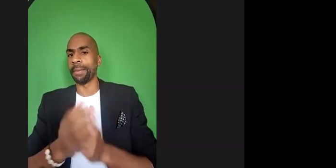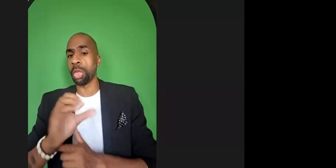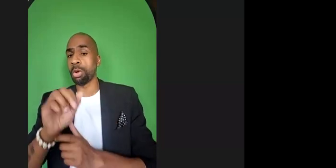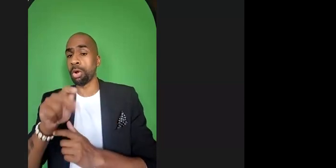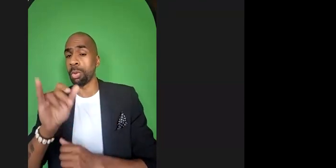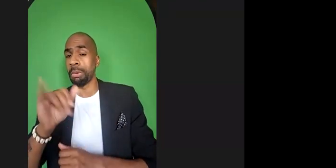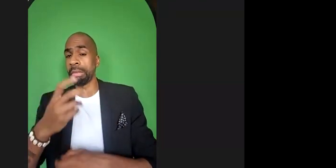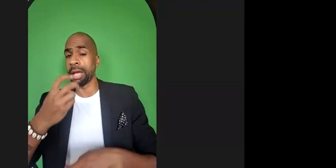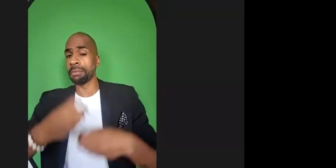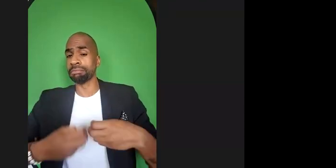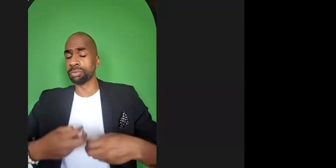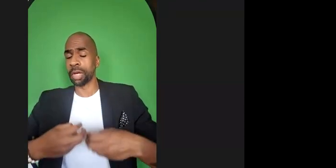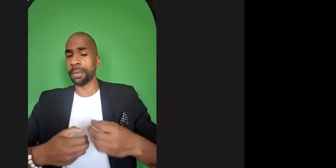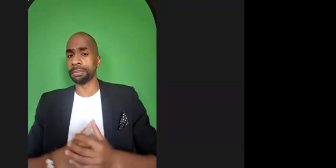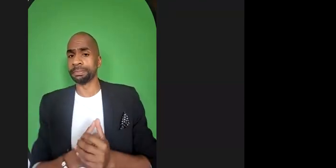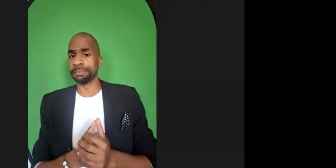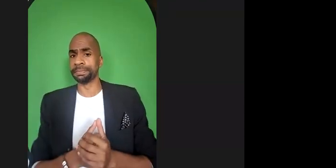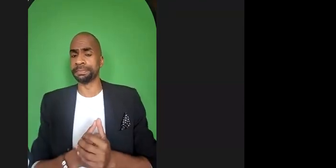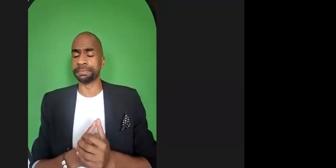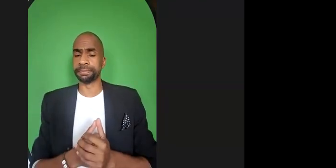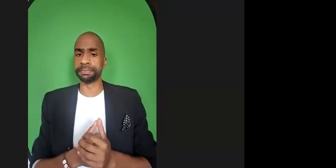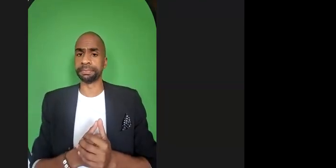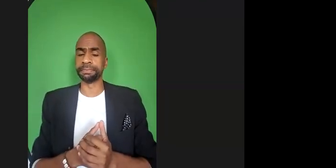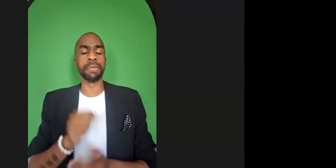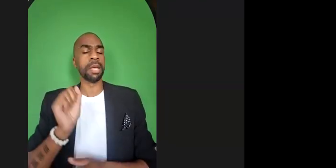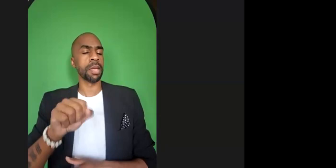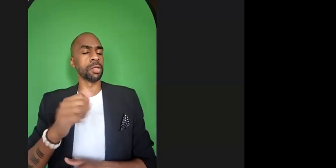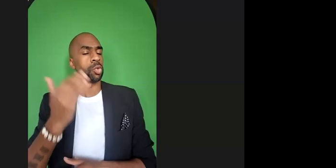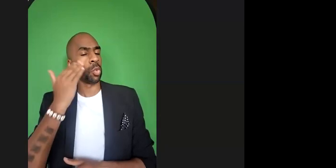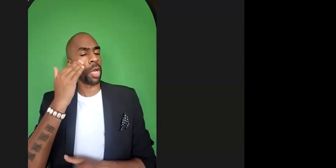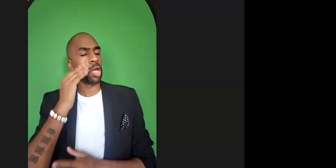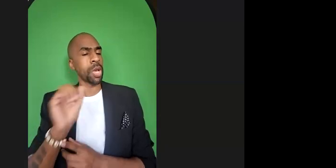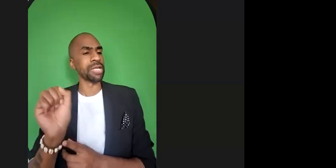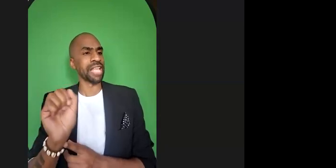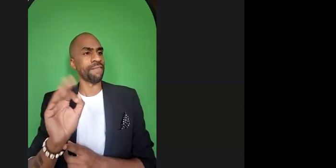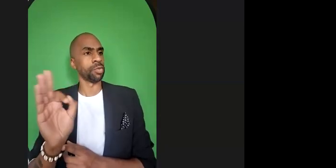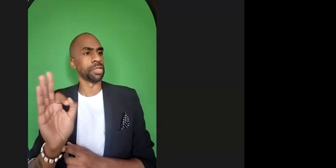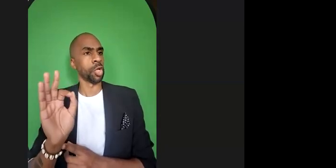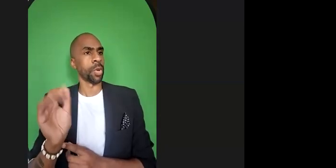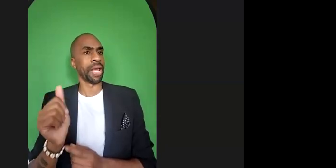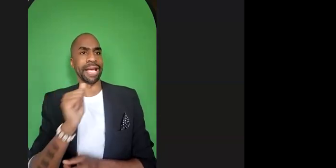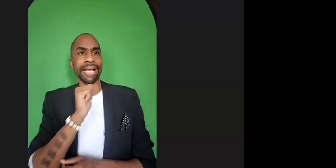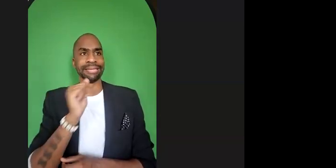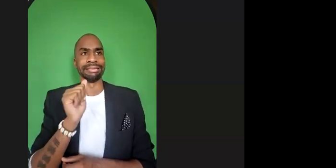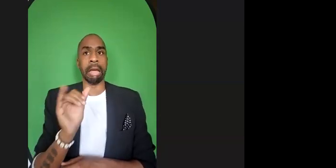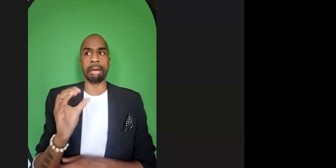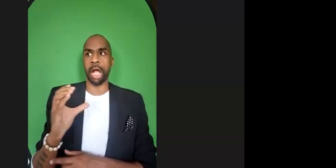approach. And we recognize that San Francisco is not like rural Colorado or some